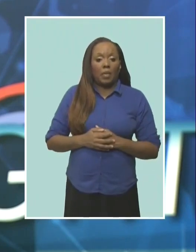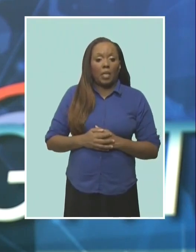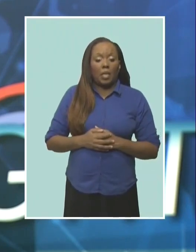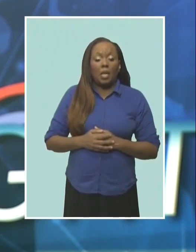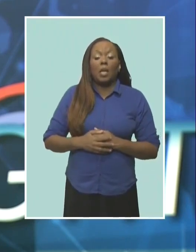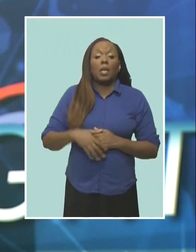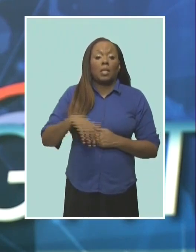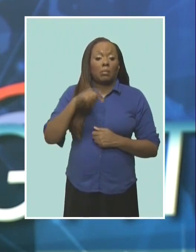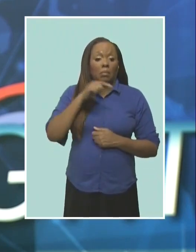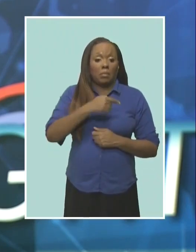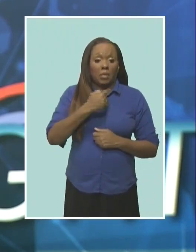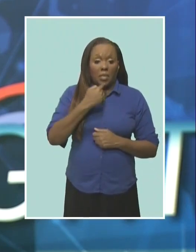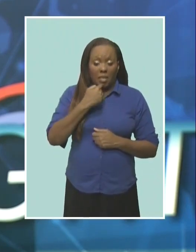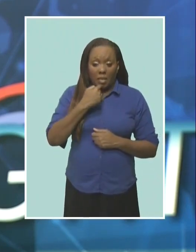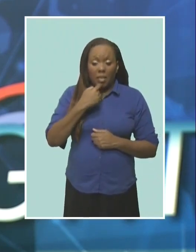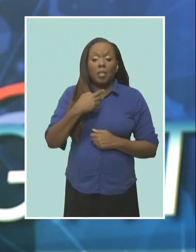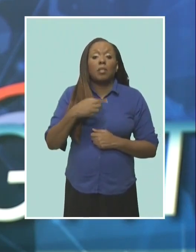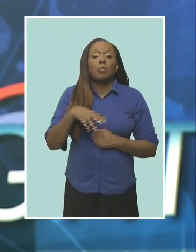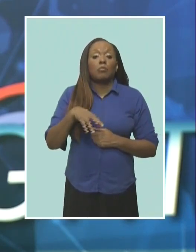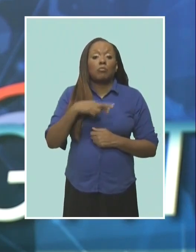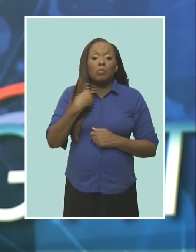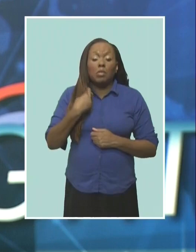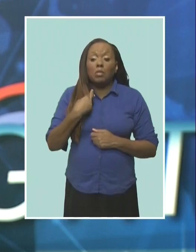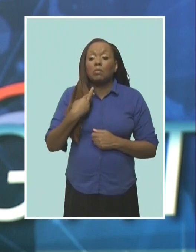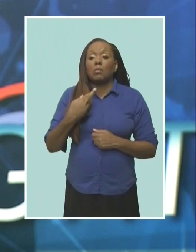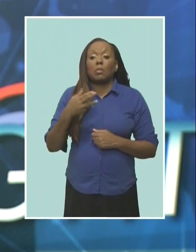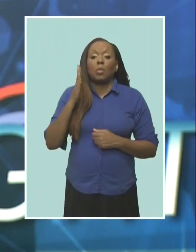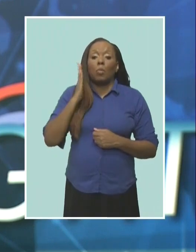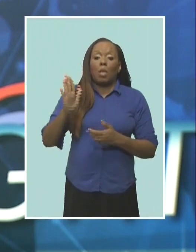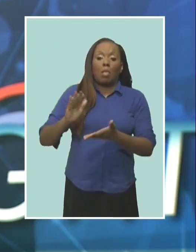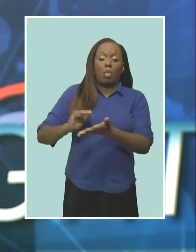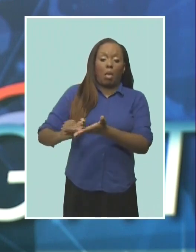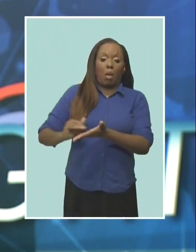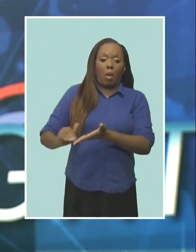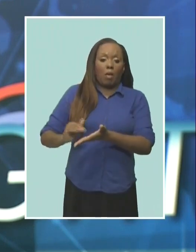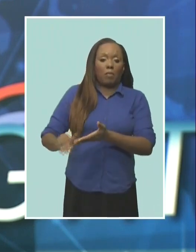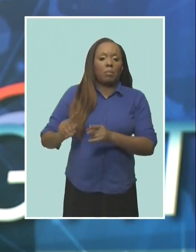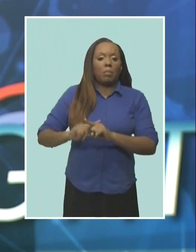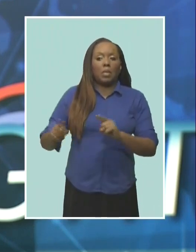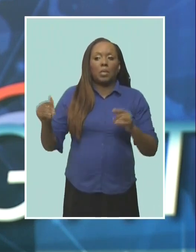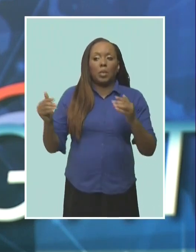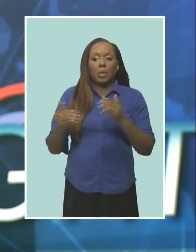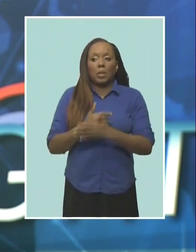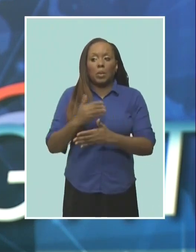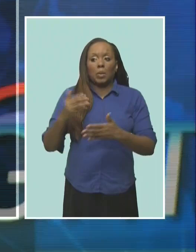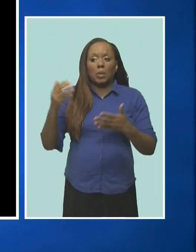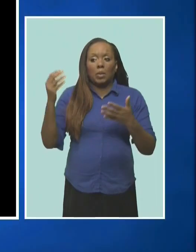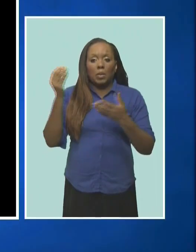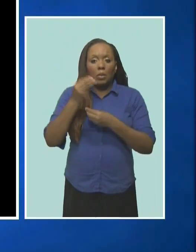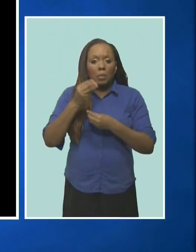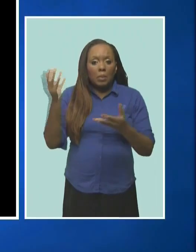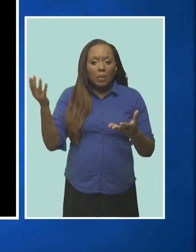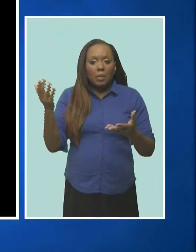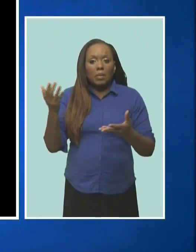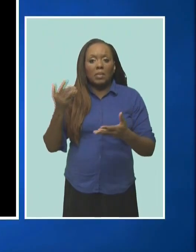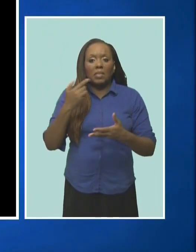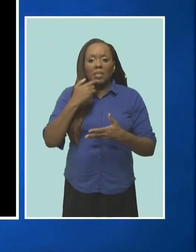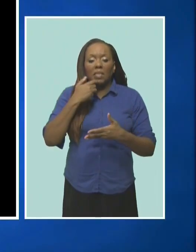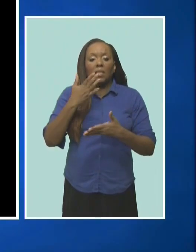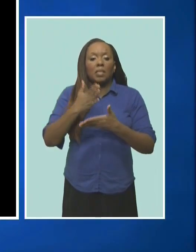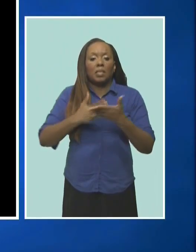made redundant. BWU General Secretary Tony Moore says new information coming to hand indicates that some